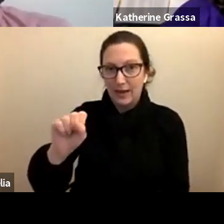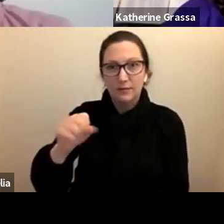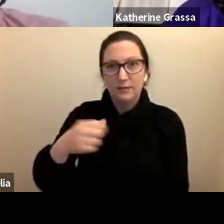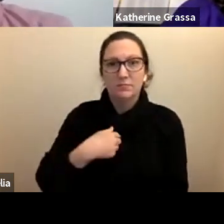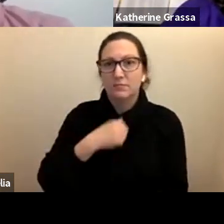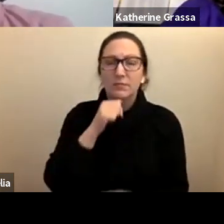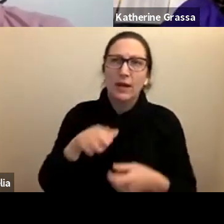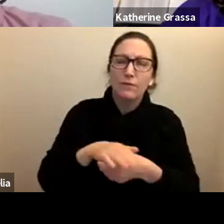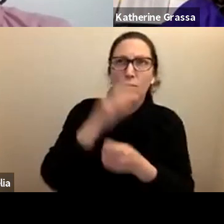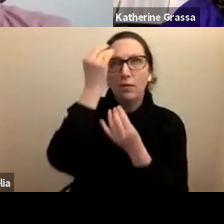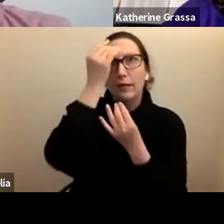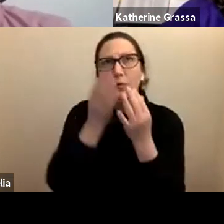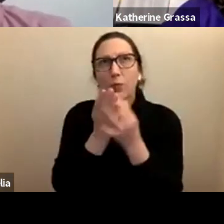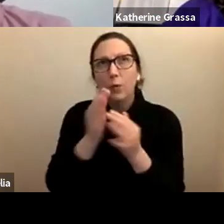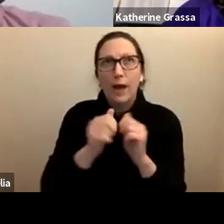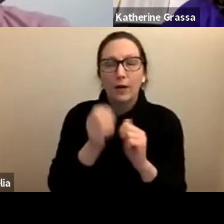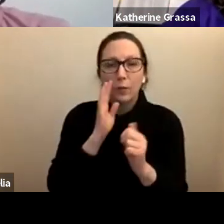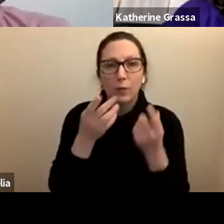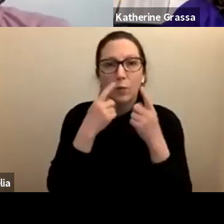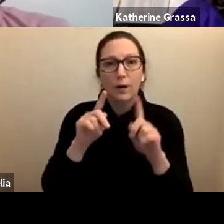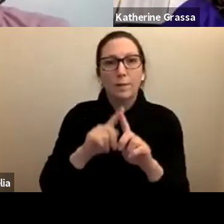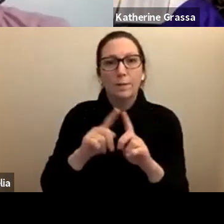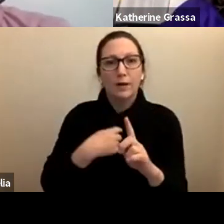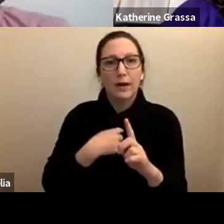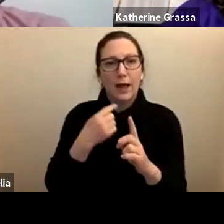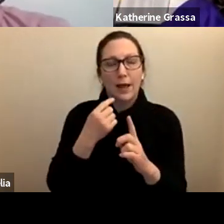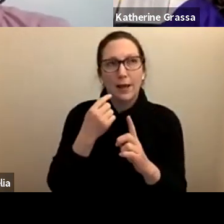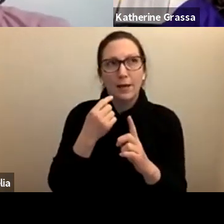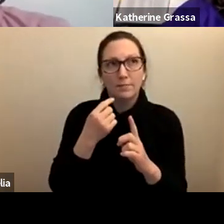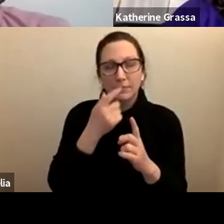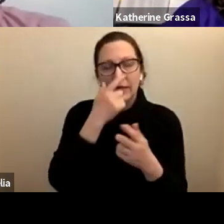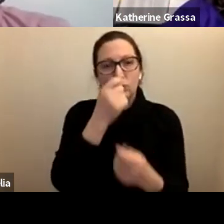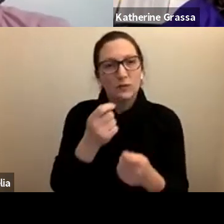through, but I think I'm interested in continuing to think about